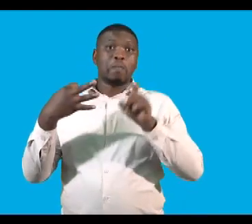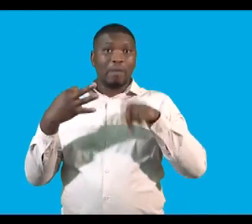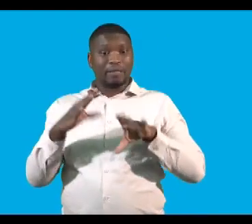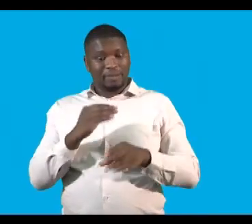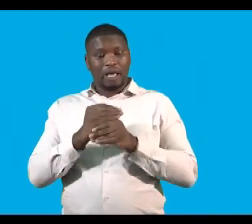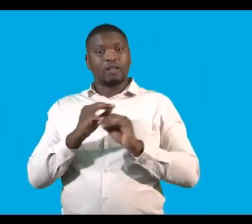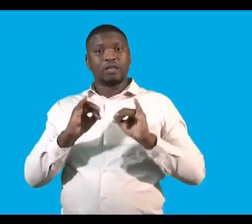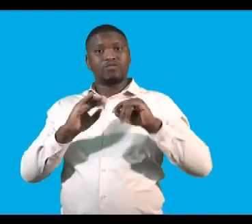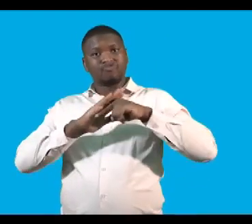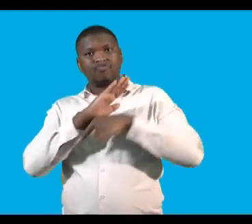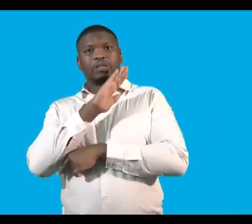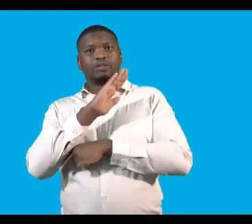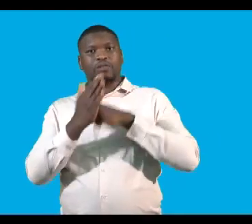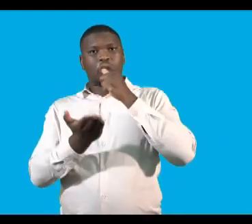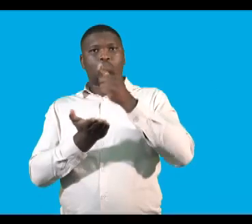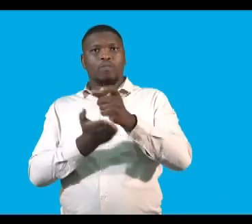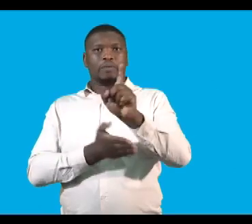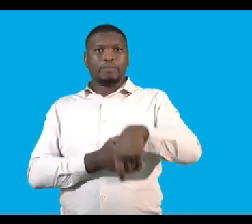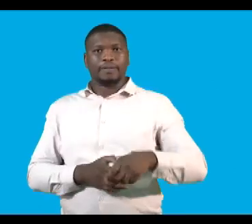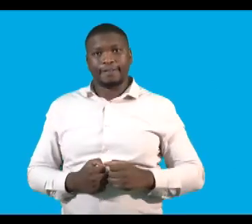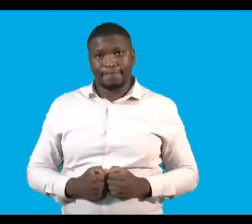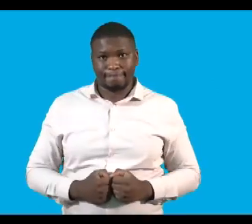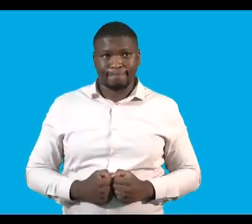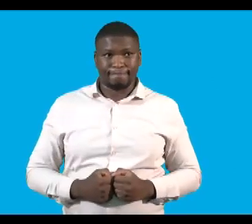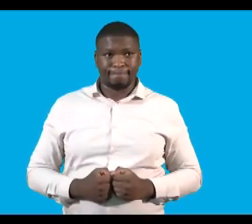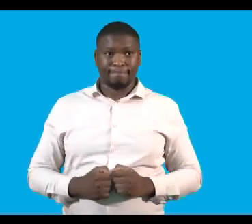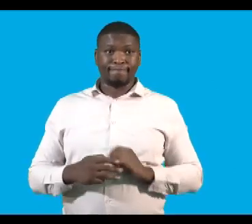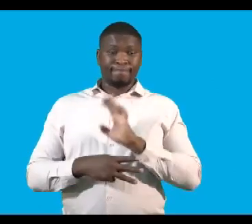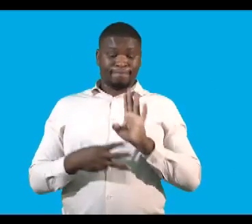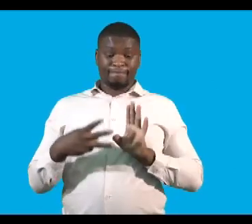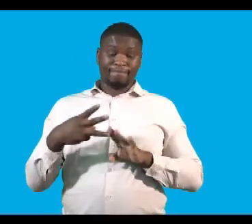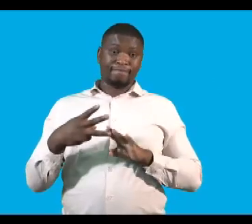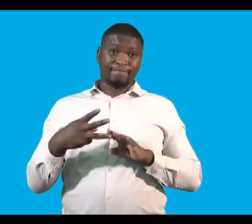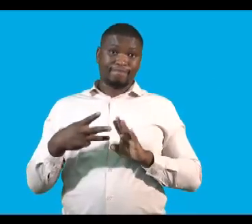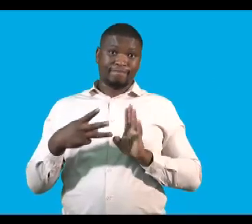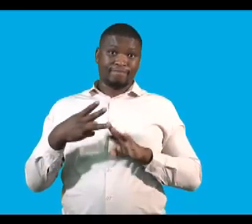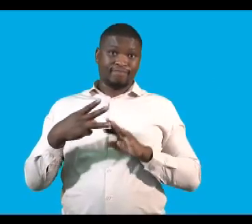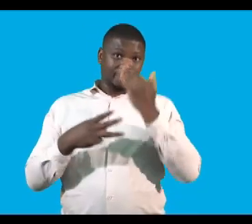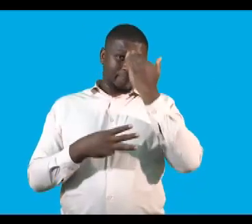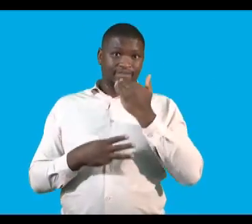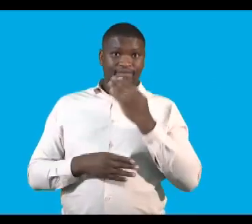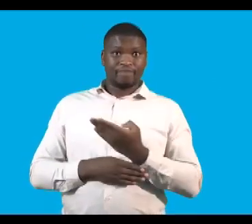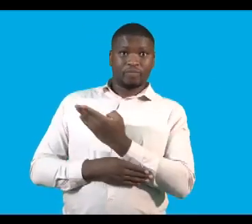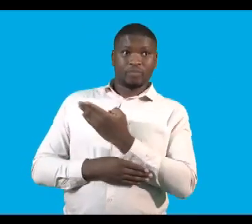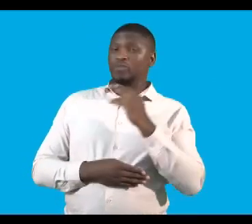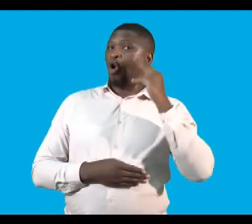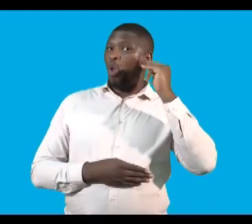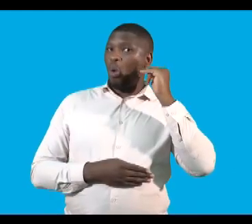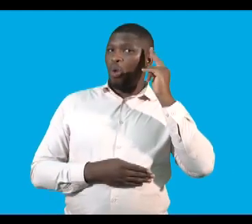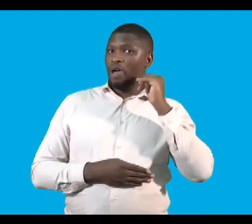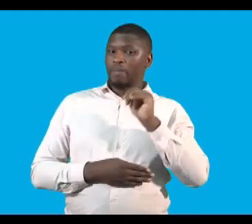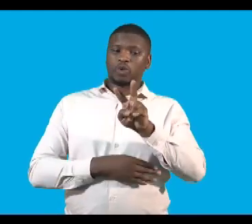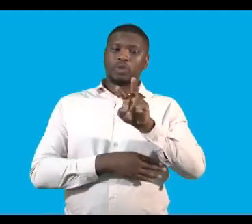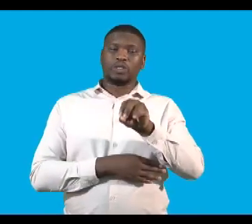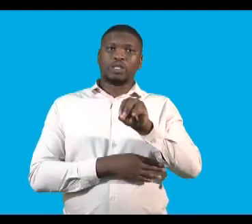critical comment is made. The next cartoon comes from November 2022 and it's question